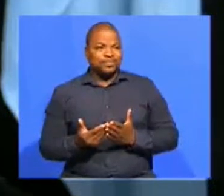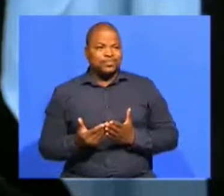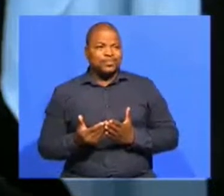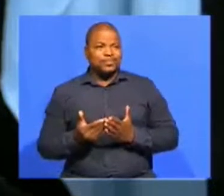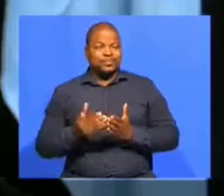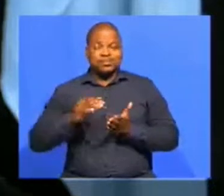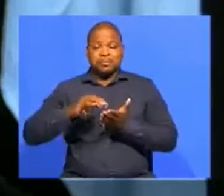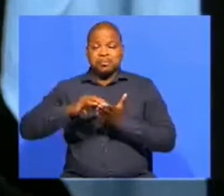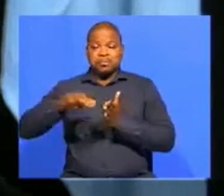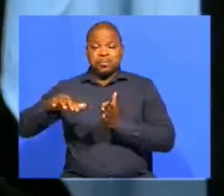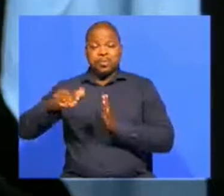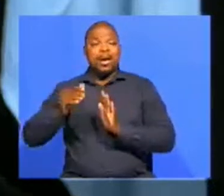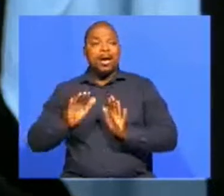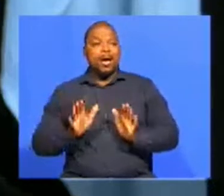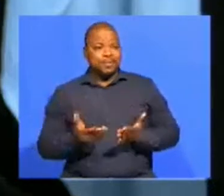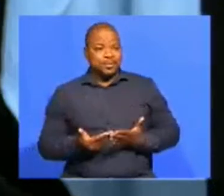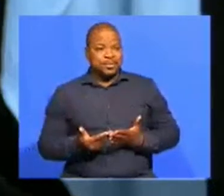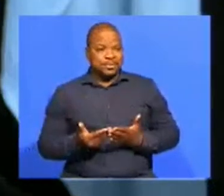taking a backseat.